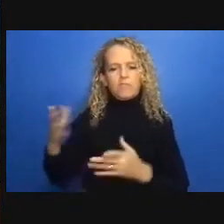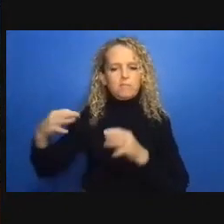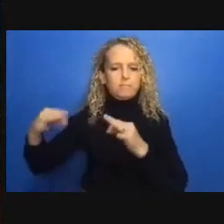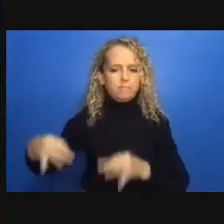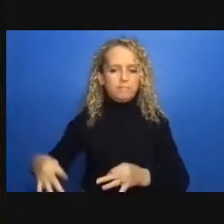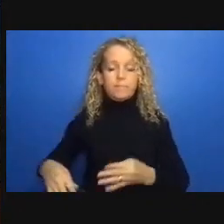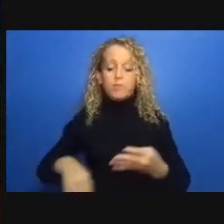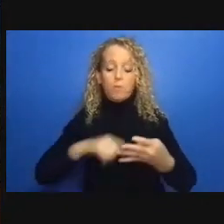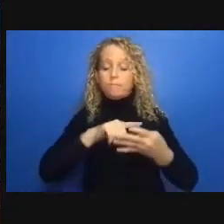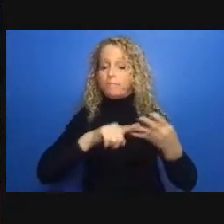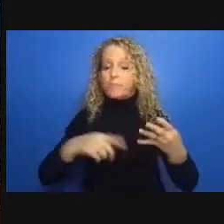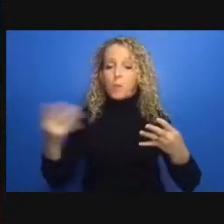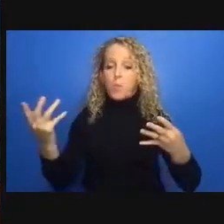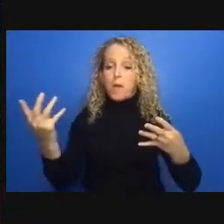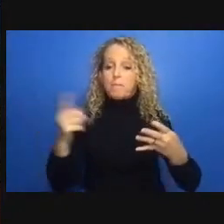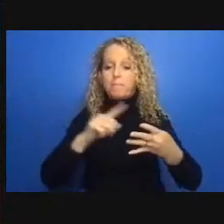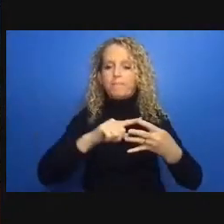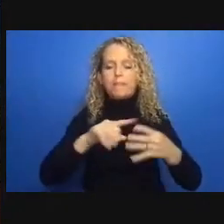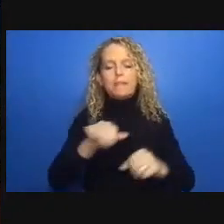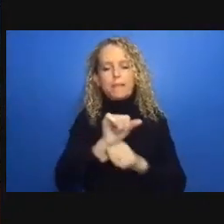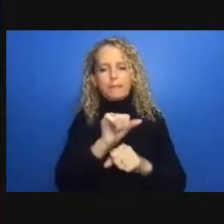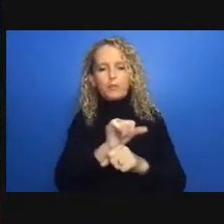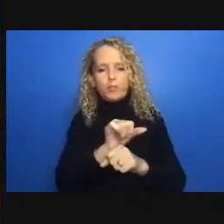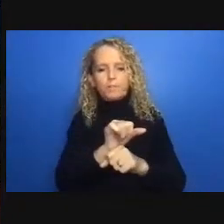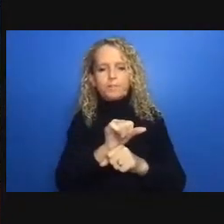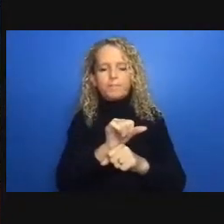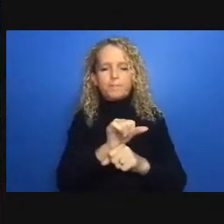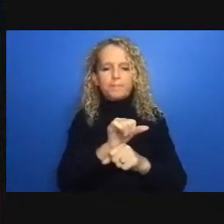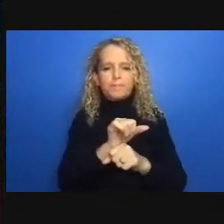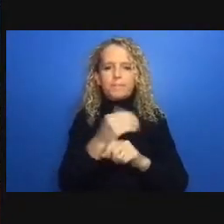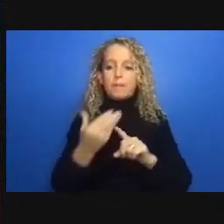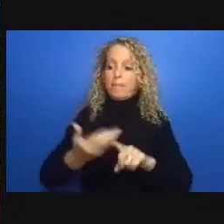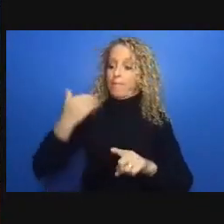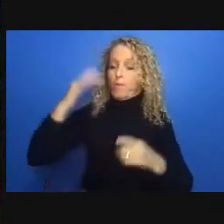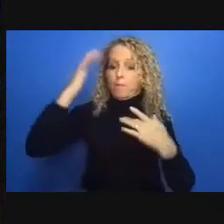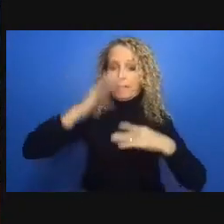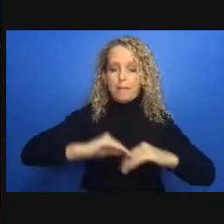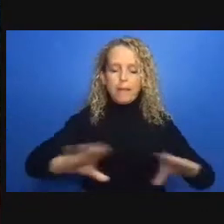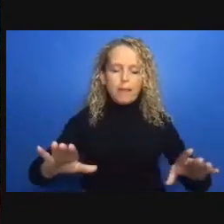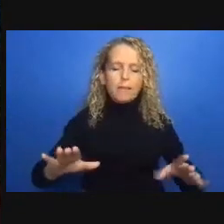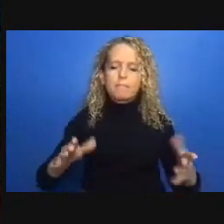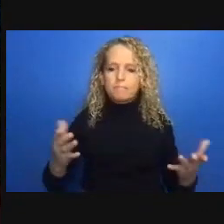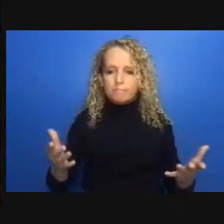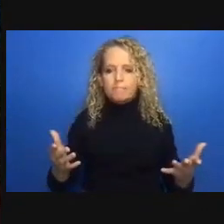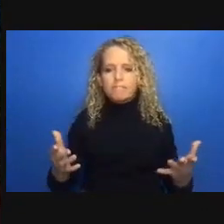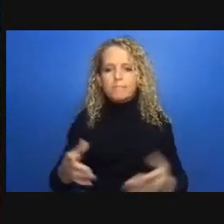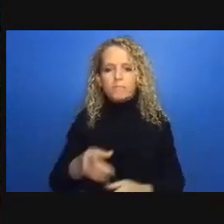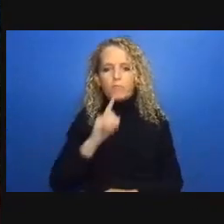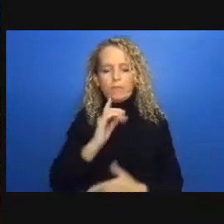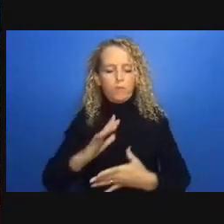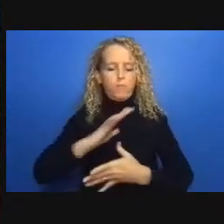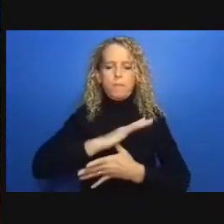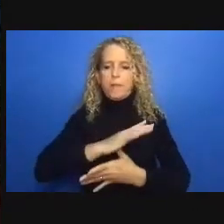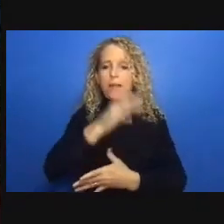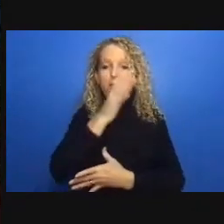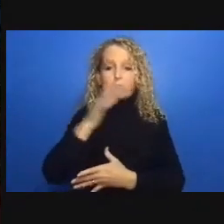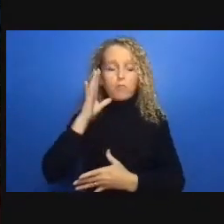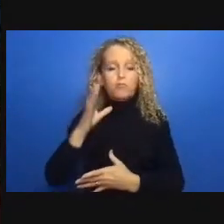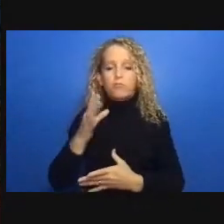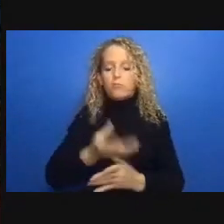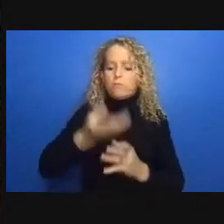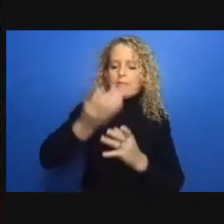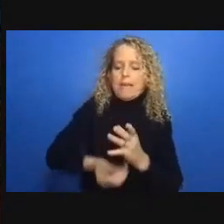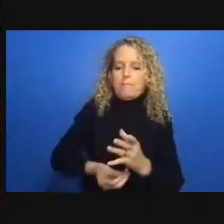labor. We were challenged with labor prior to this pandemic. We've had a labor gap in primary agriculture in Nova Scotia for a number of